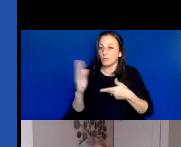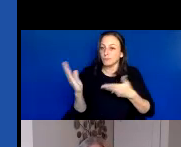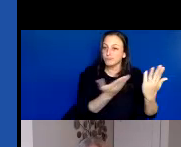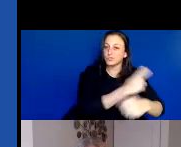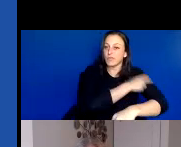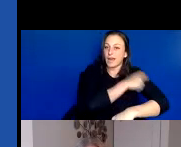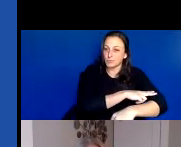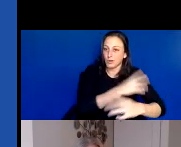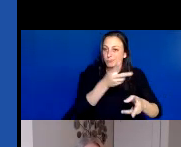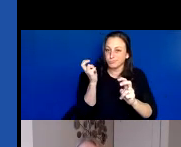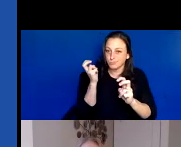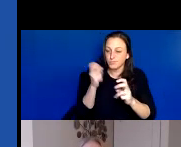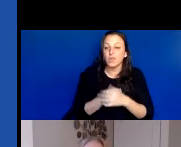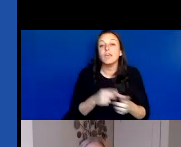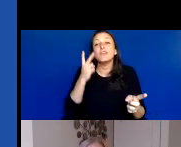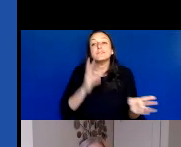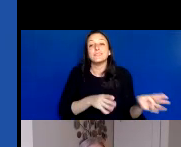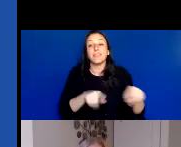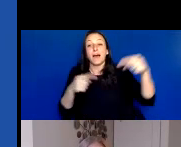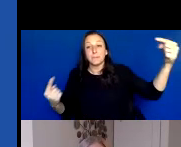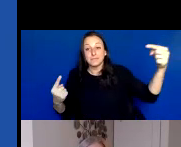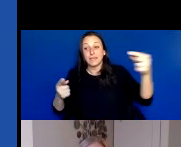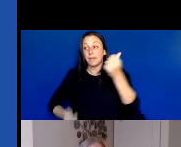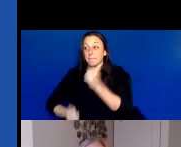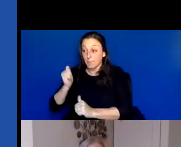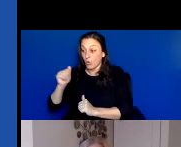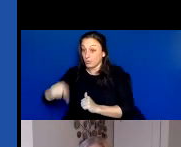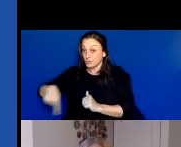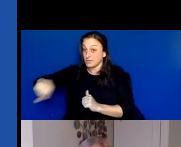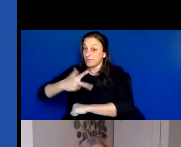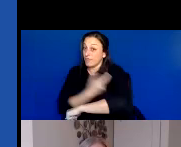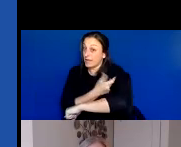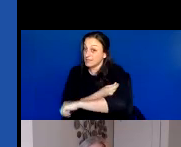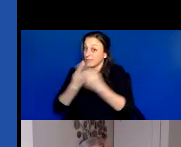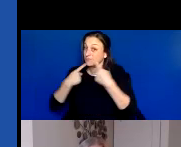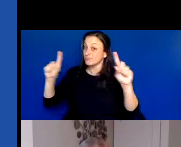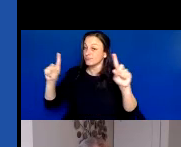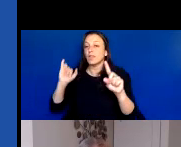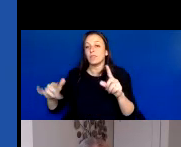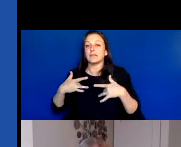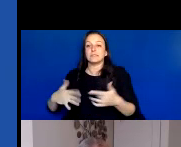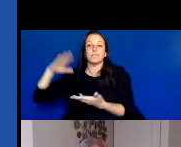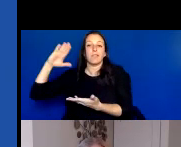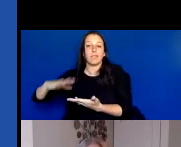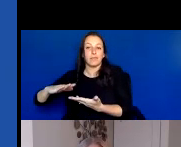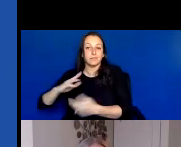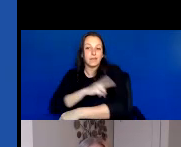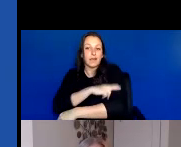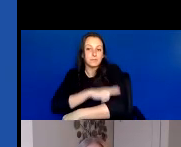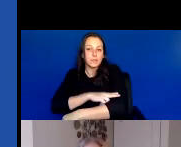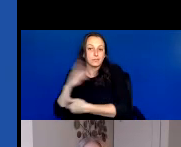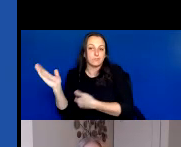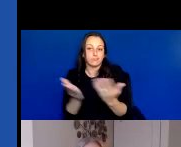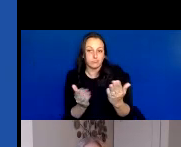see that the counties in contrast where we have the highest vaccination rates tend to be the counties where we have the lowest hospitalization rates. Again, this